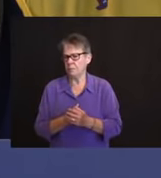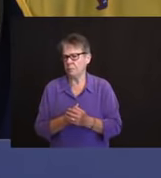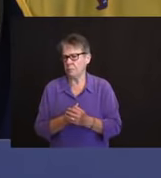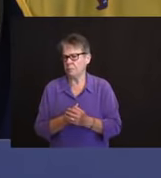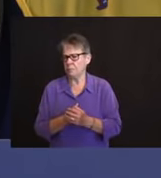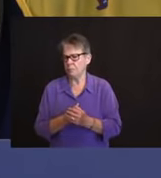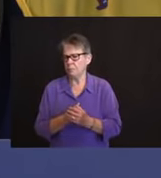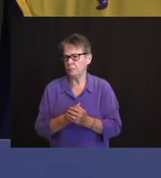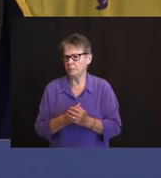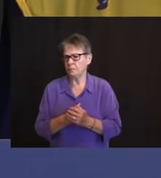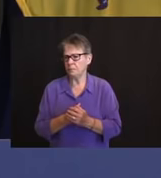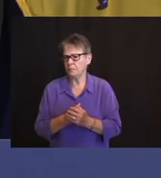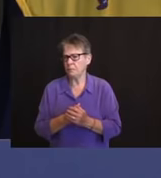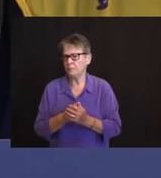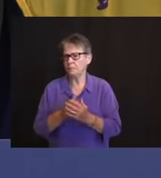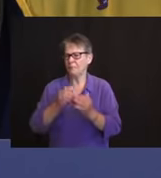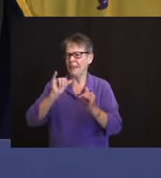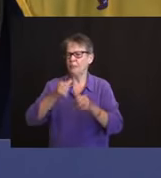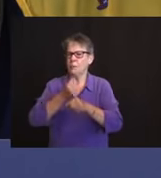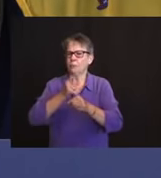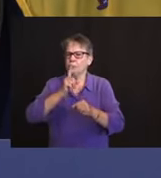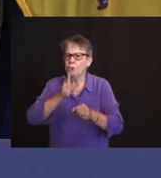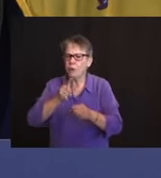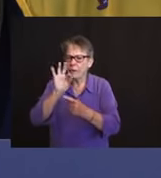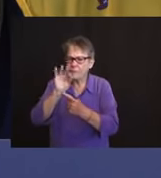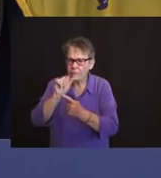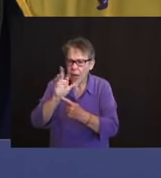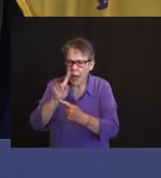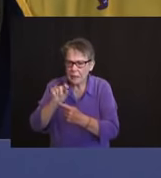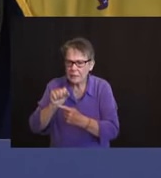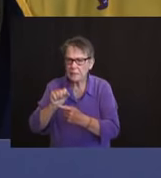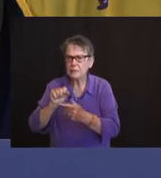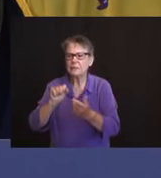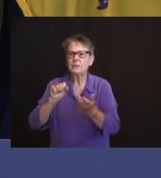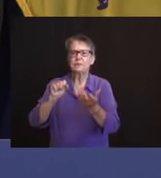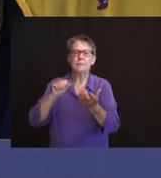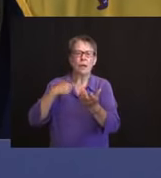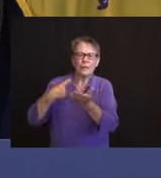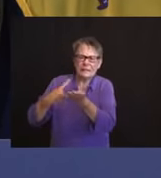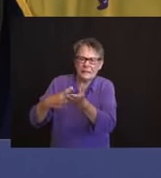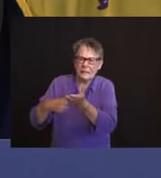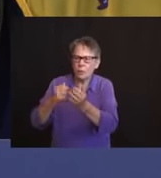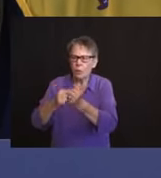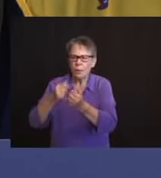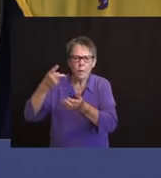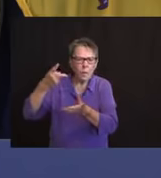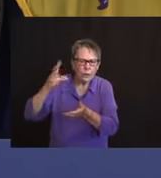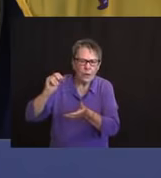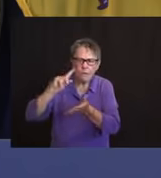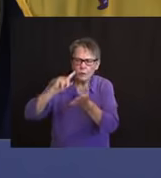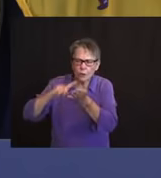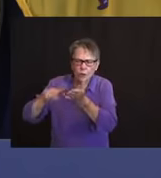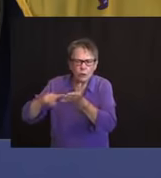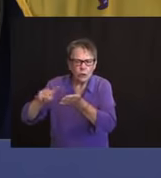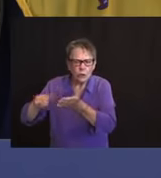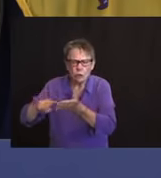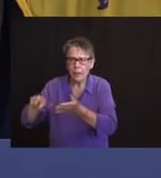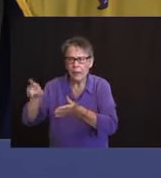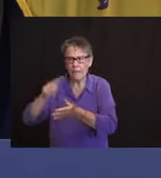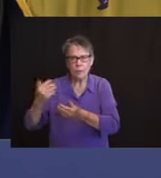since Friday with the U.S. Postal Service again, but I will be doing that shortly. They bear a responsibility to get